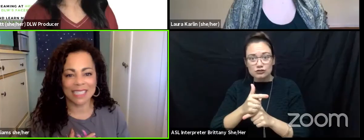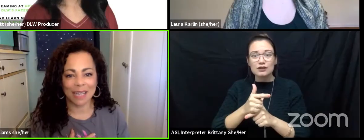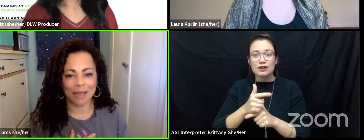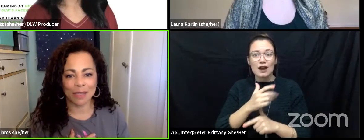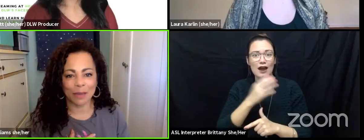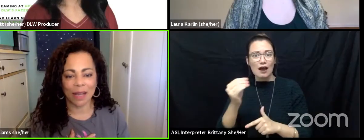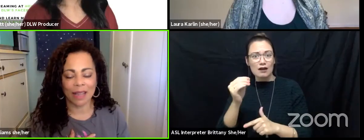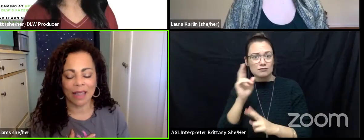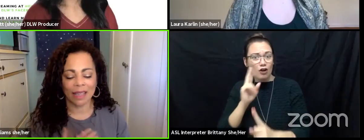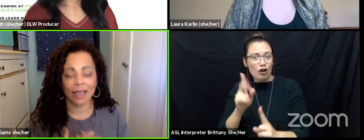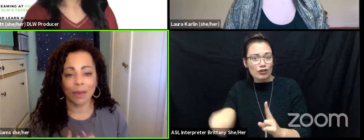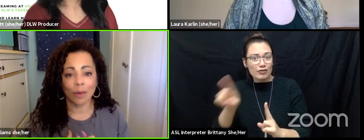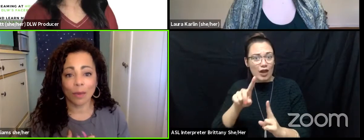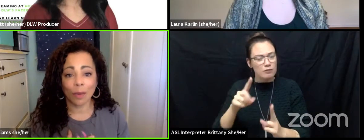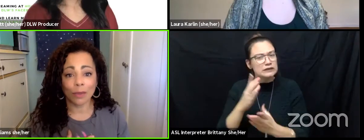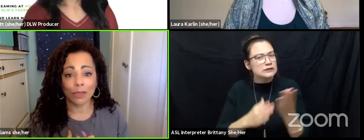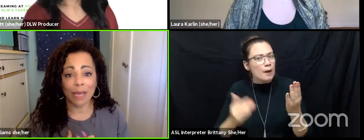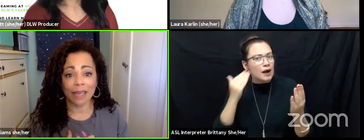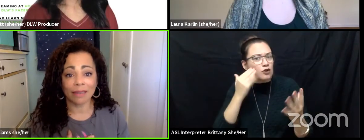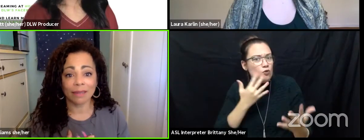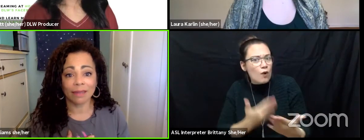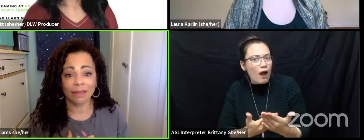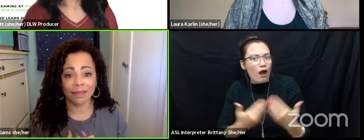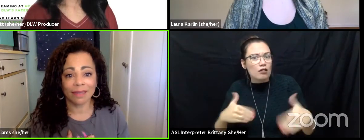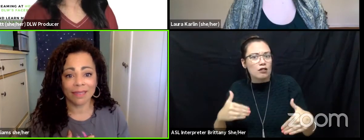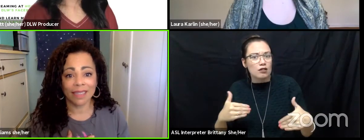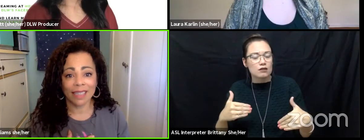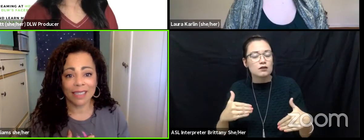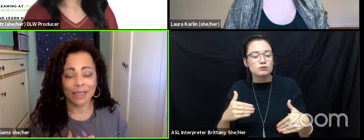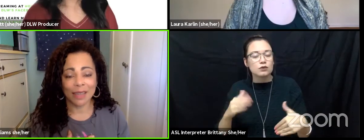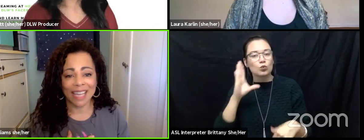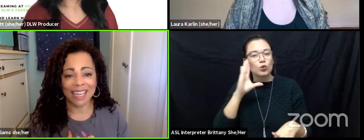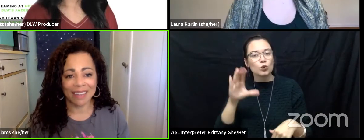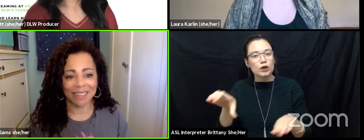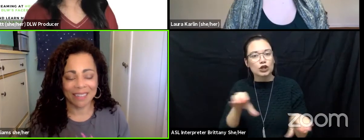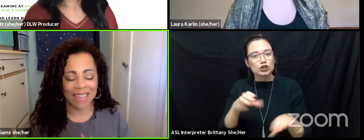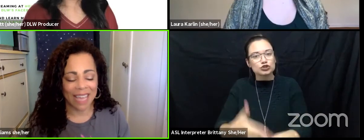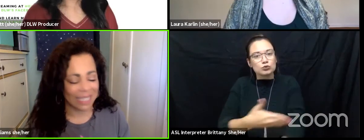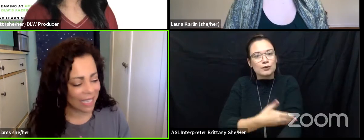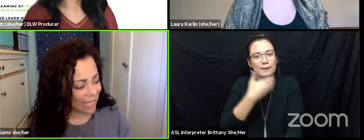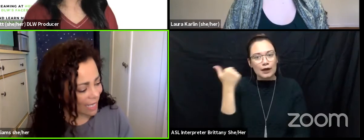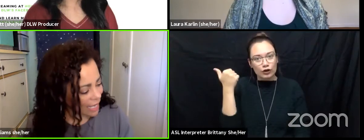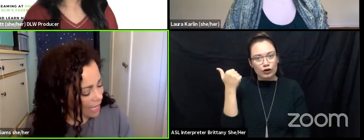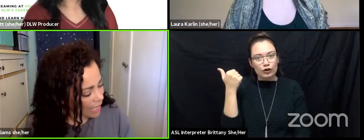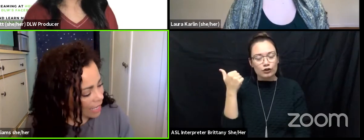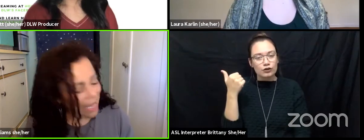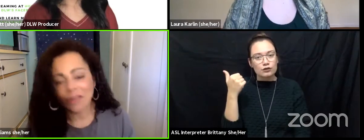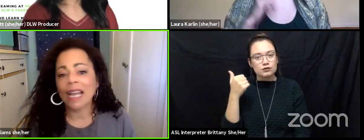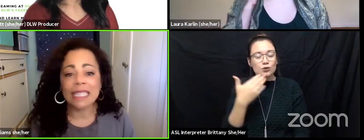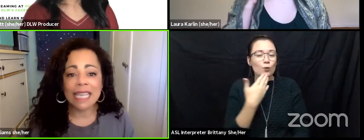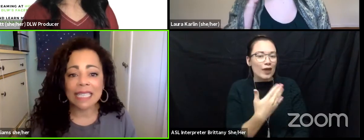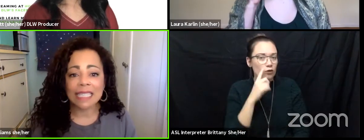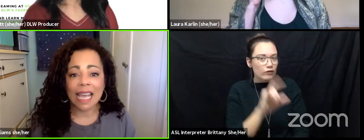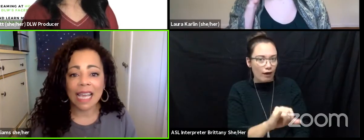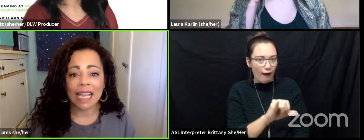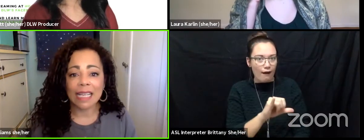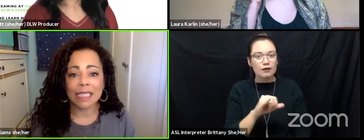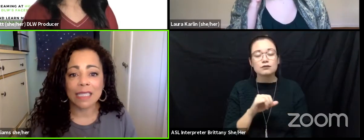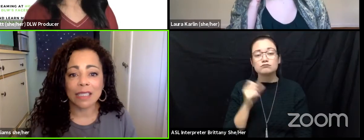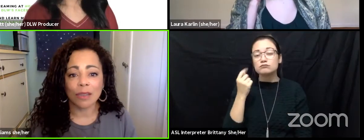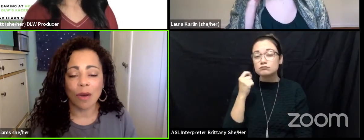sisters that I know so well, we will do better. So thank you for that. Everything I say